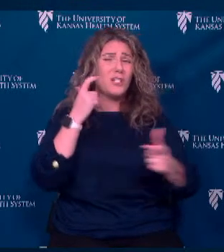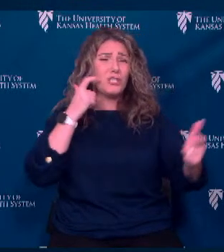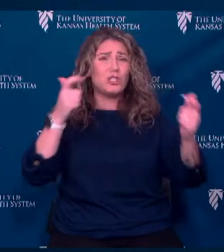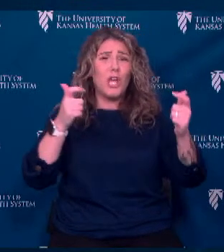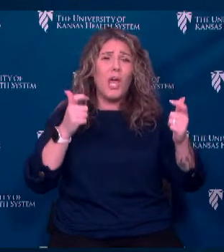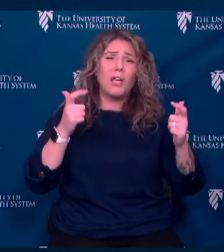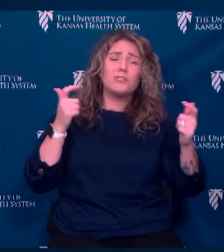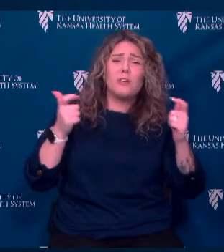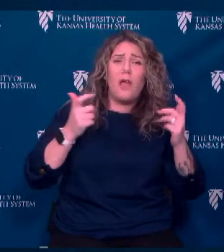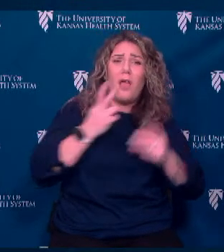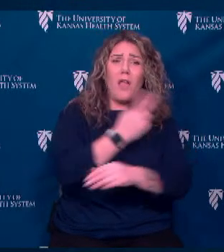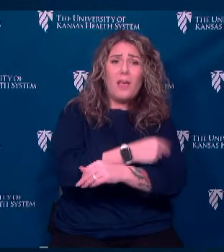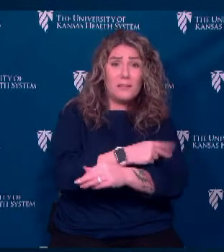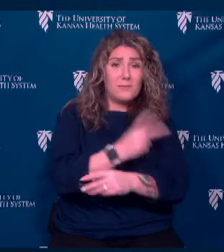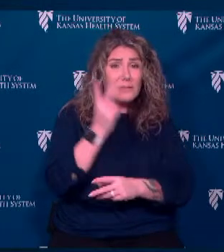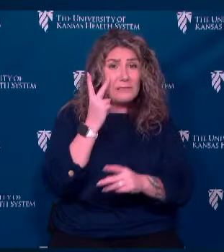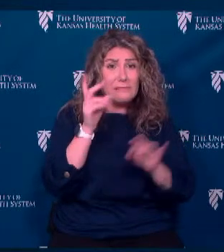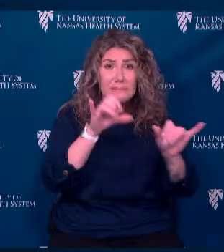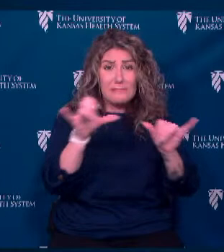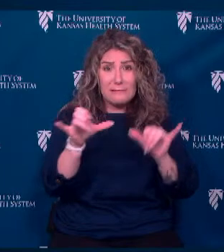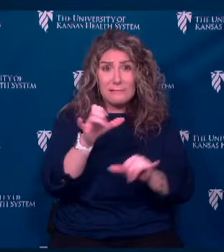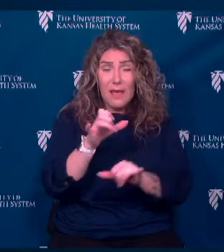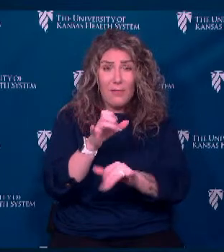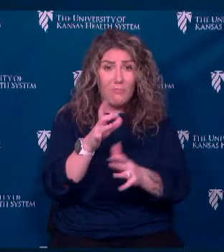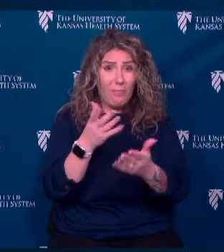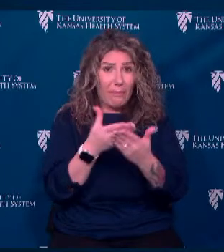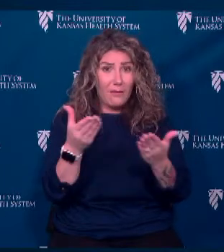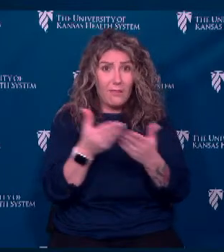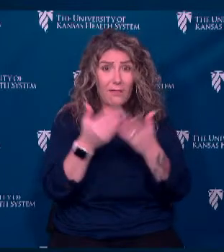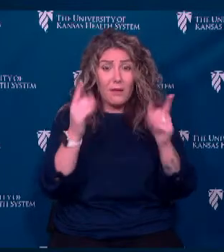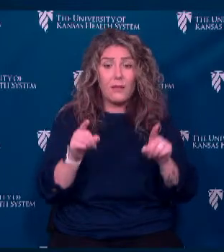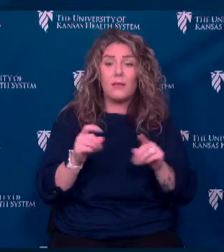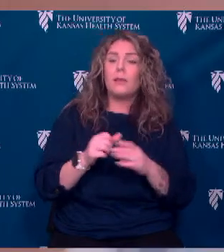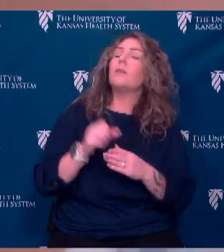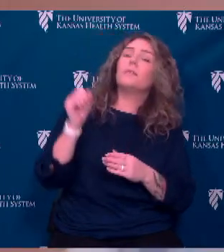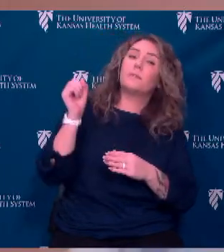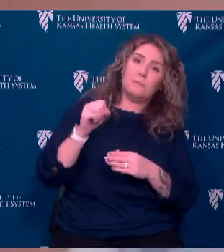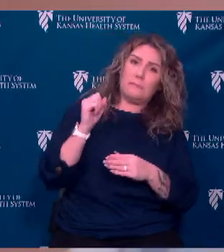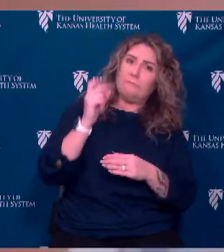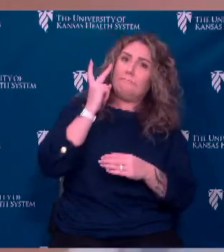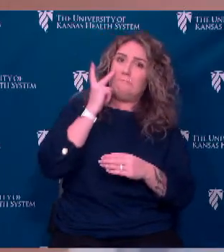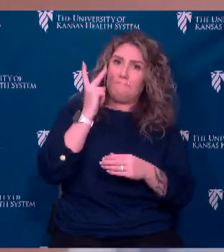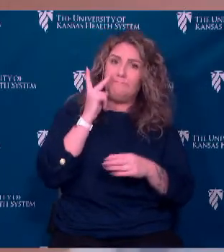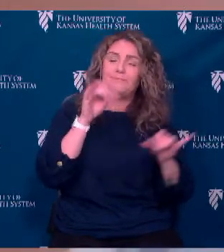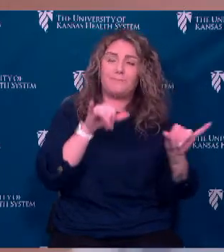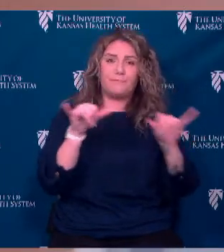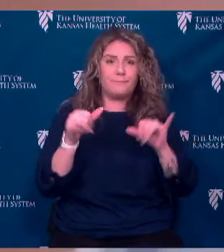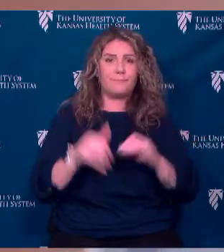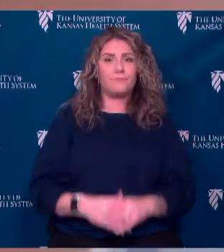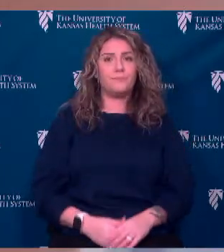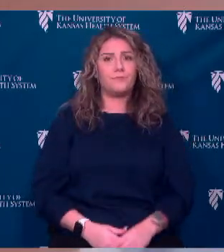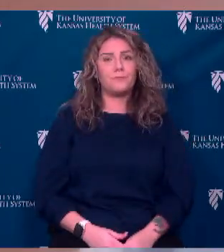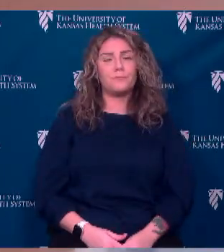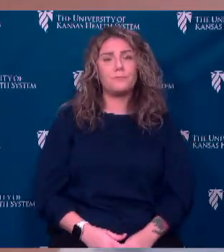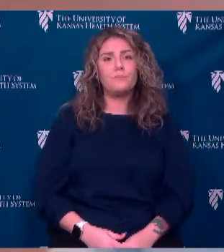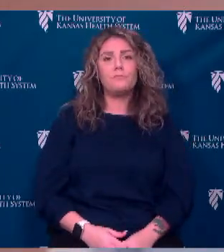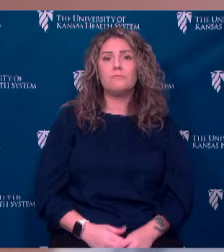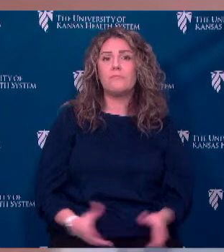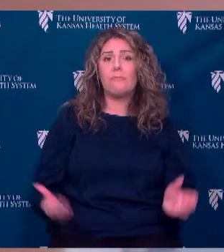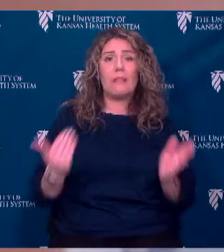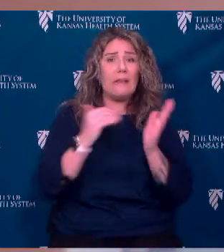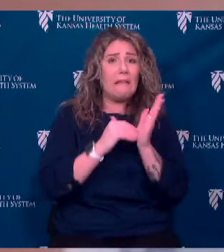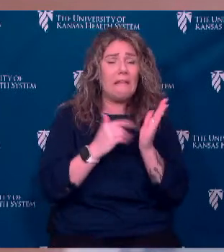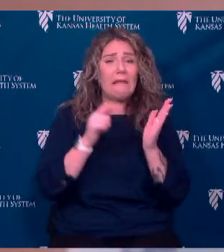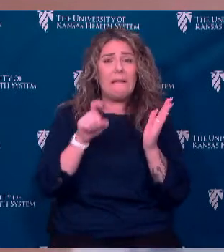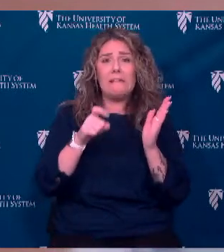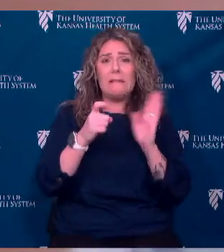hospital, you've got to be seeing the same thing. Very much so, Steve. And again, I have to